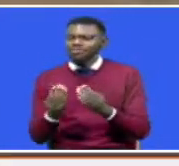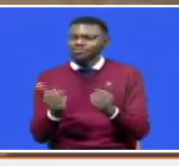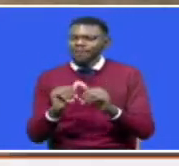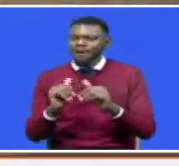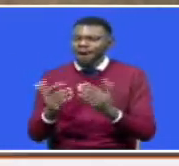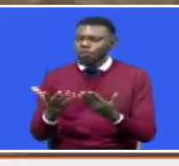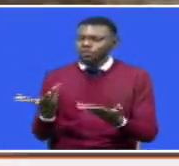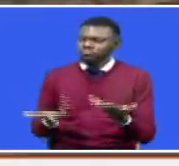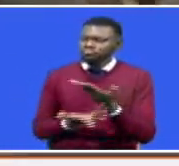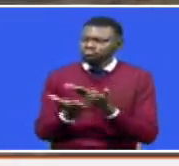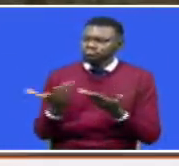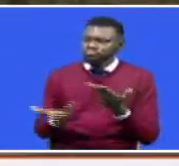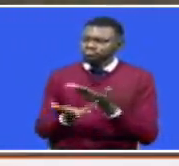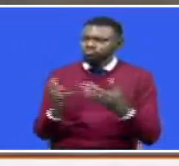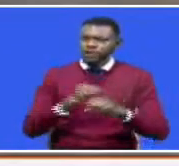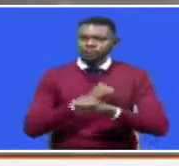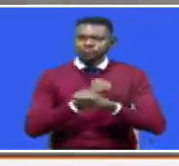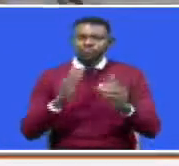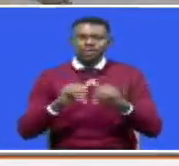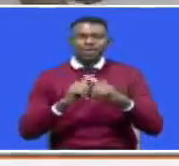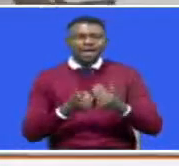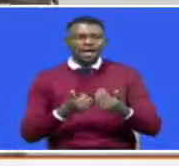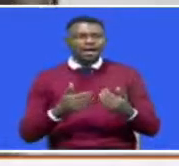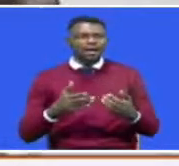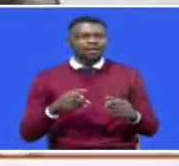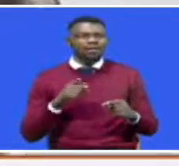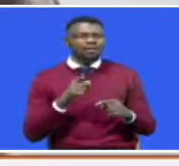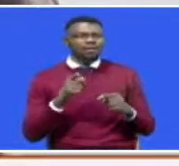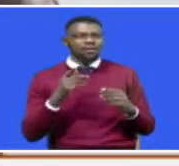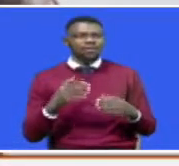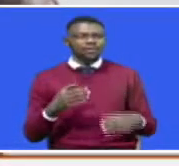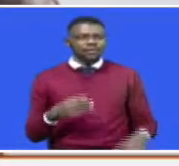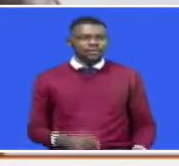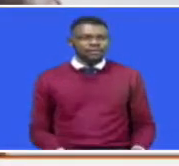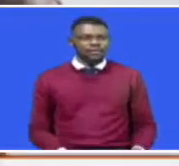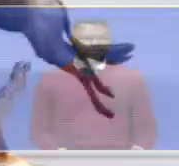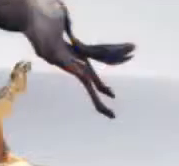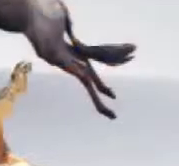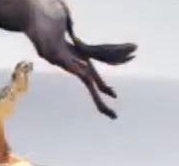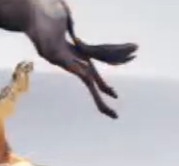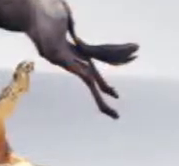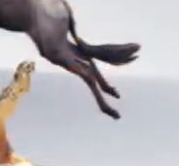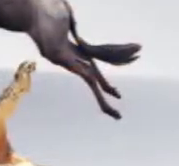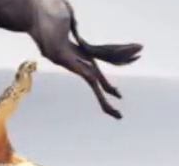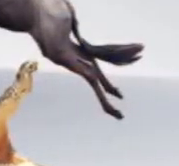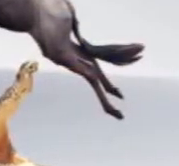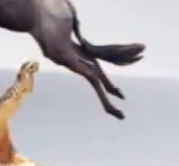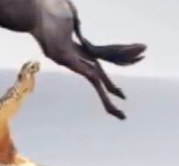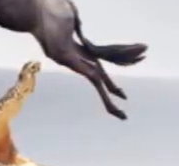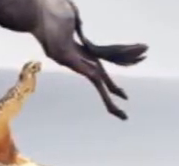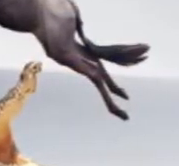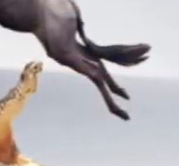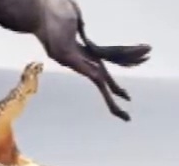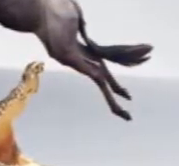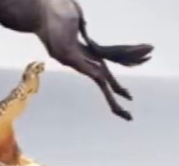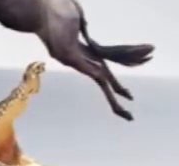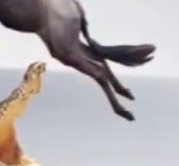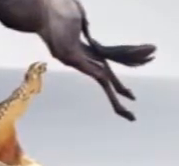Really talk conservation. The wildebeest population is the highest at over 37,000, followed by the common zebras at